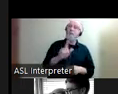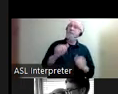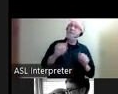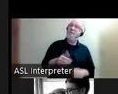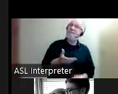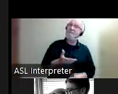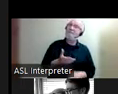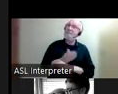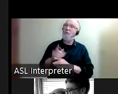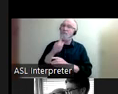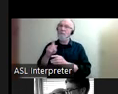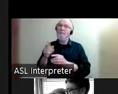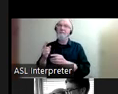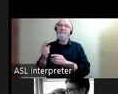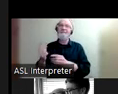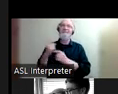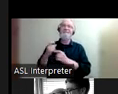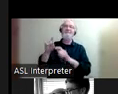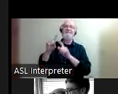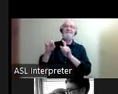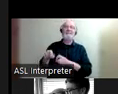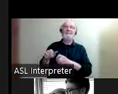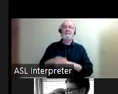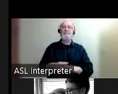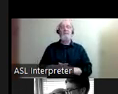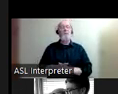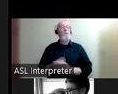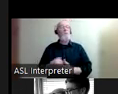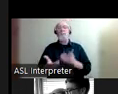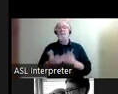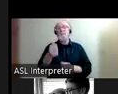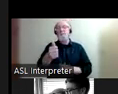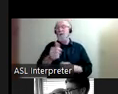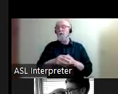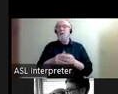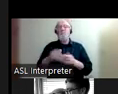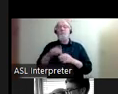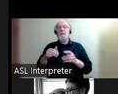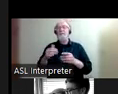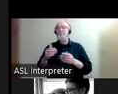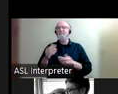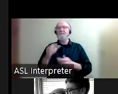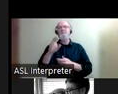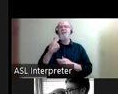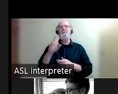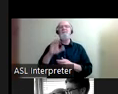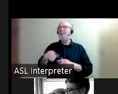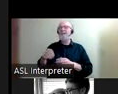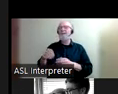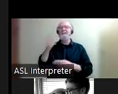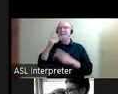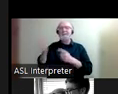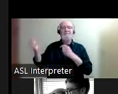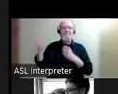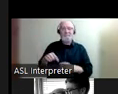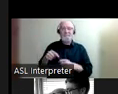You know, if you have grandchildren visiting you and they need help with their K-12 or post-secondary subjects,